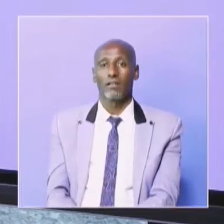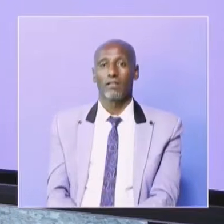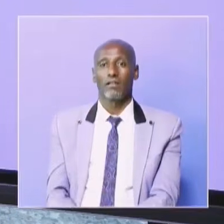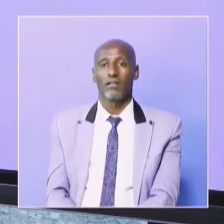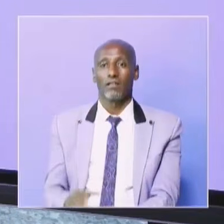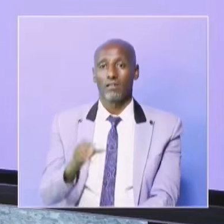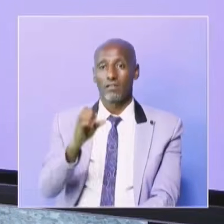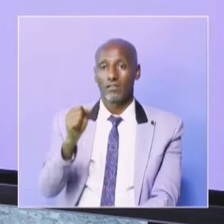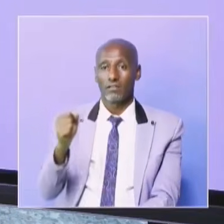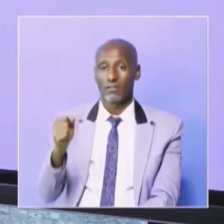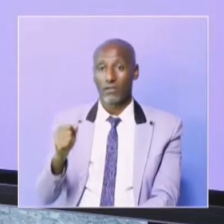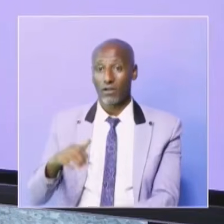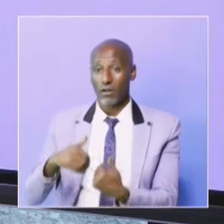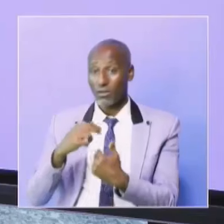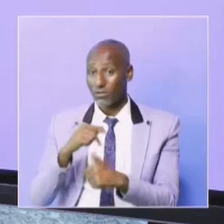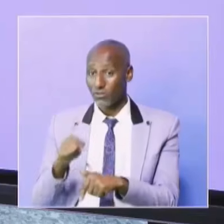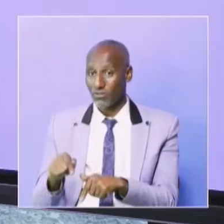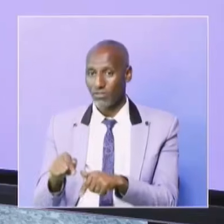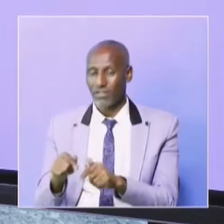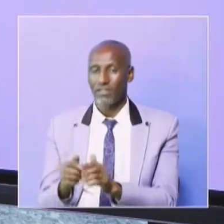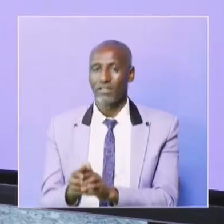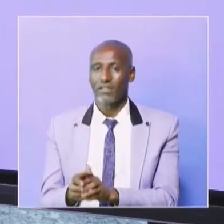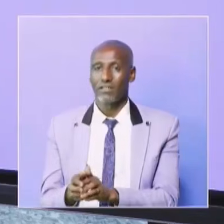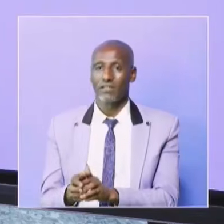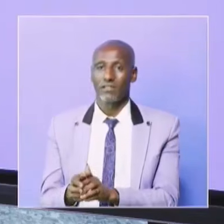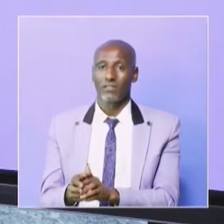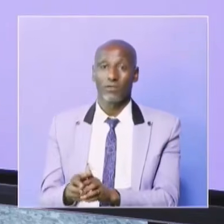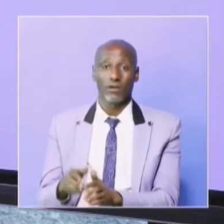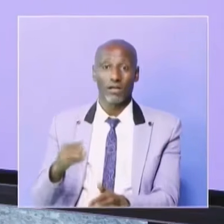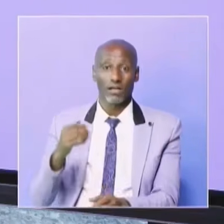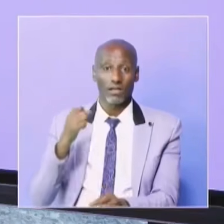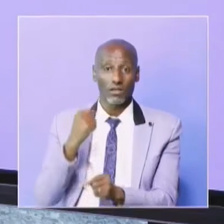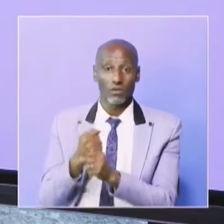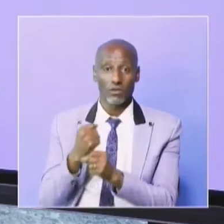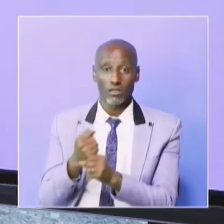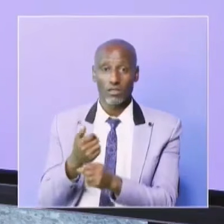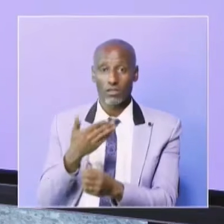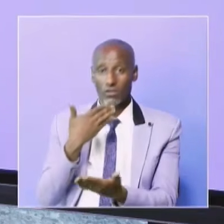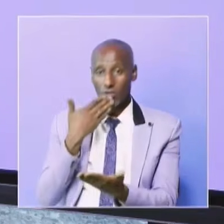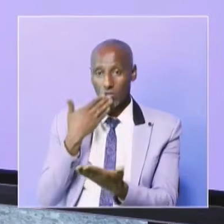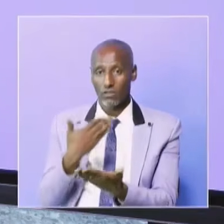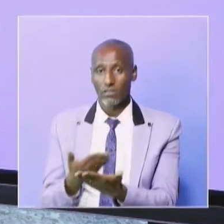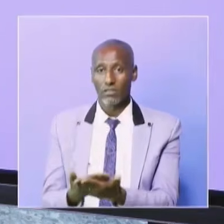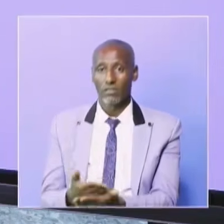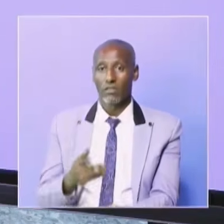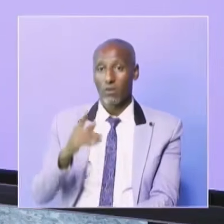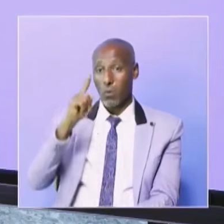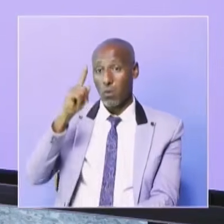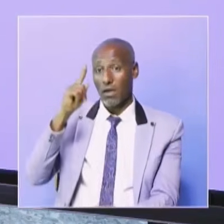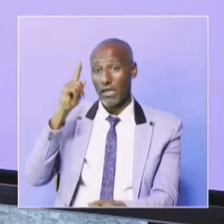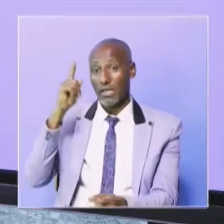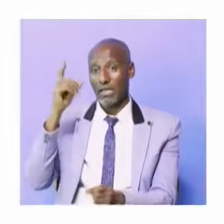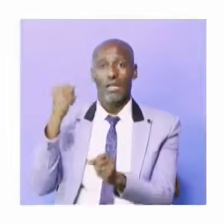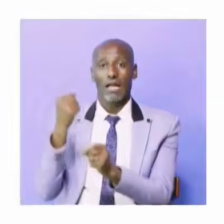So, how are you so far? I'm sure you're doing good, but let's have one activity together, okay?